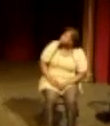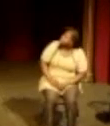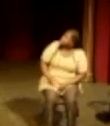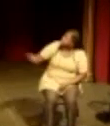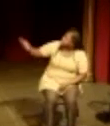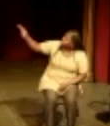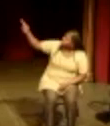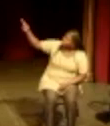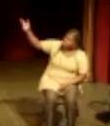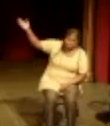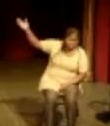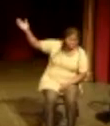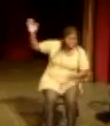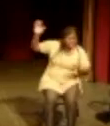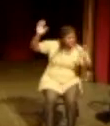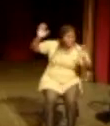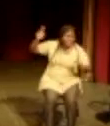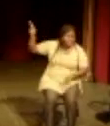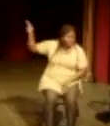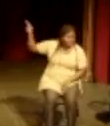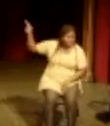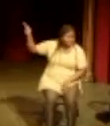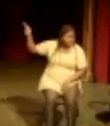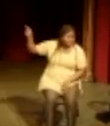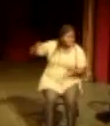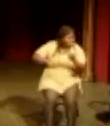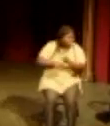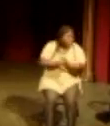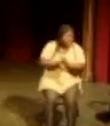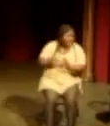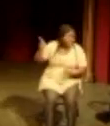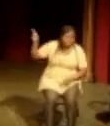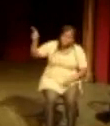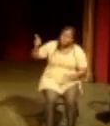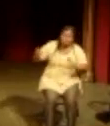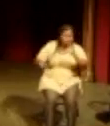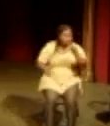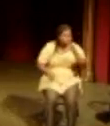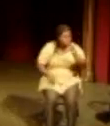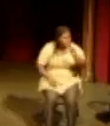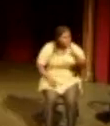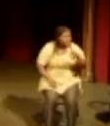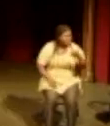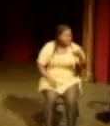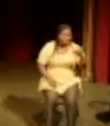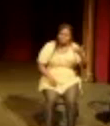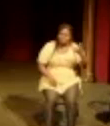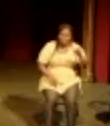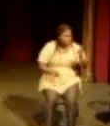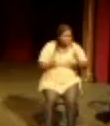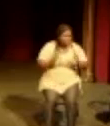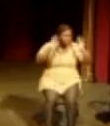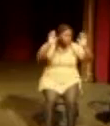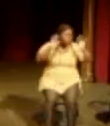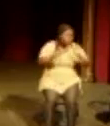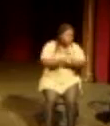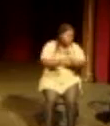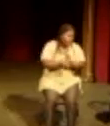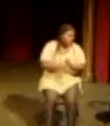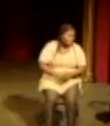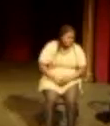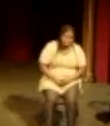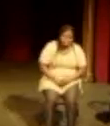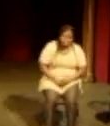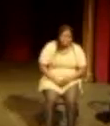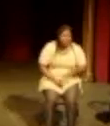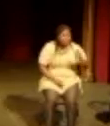3 straight nights of that. It was amazing. Chris Mangles, James McDonald, unbelievable job. Obviously assisted by